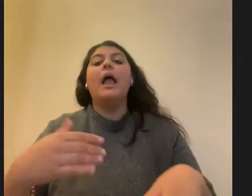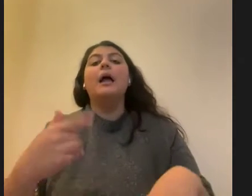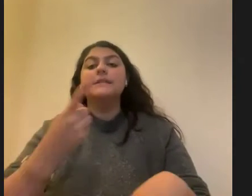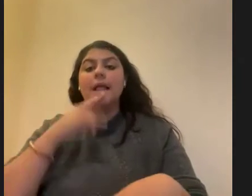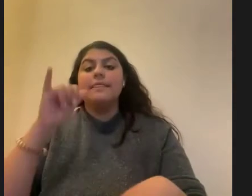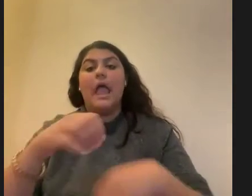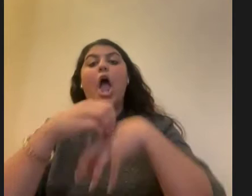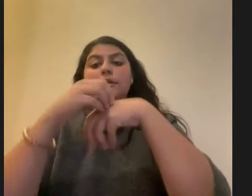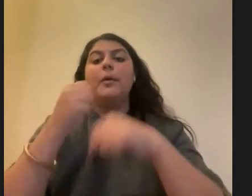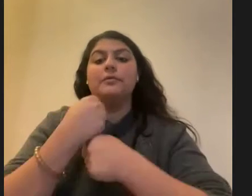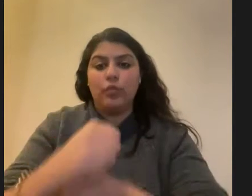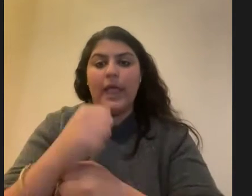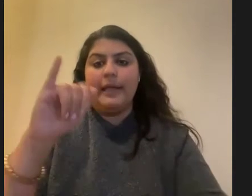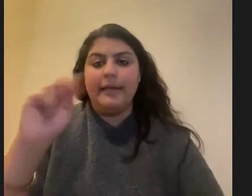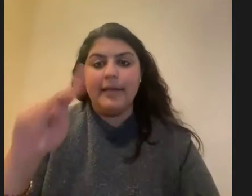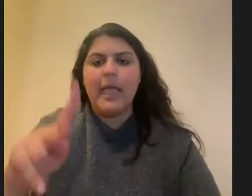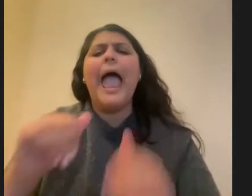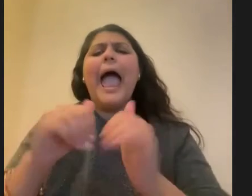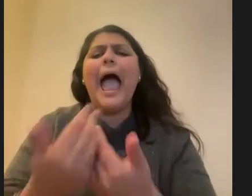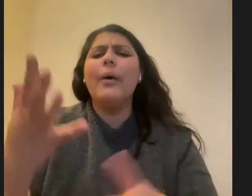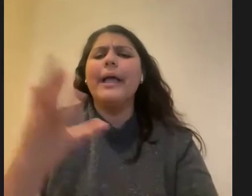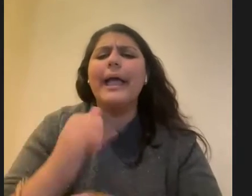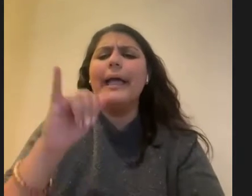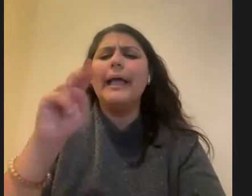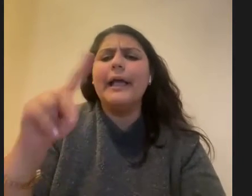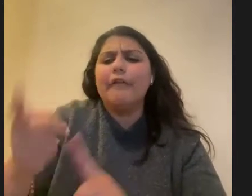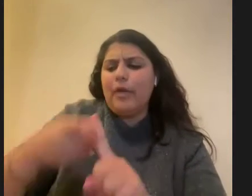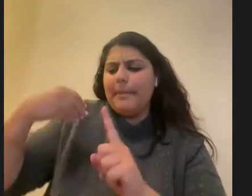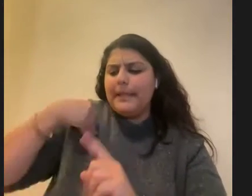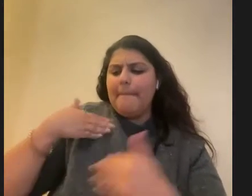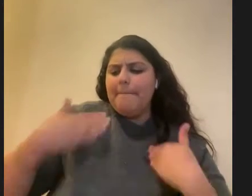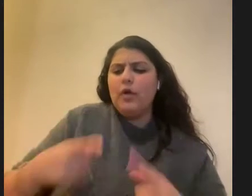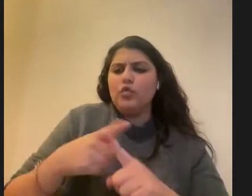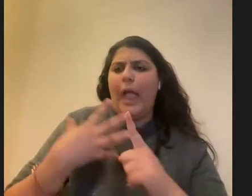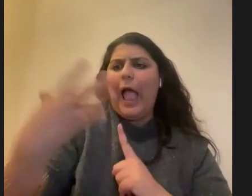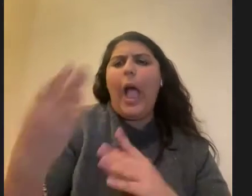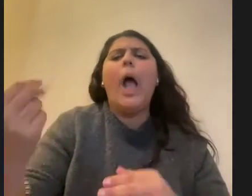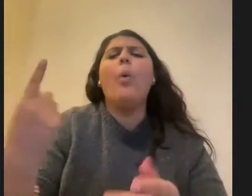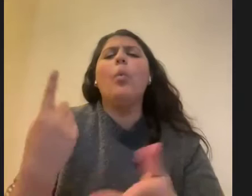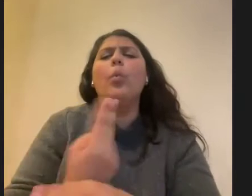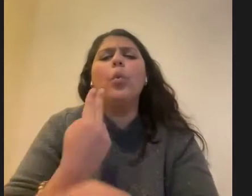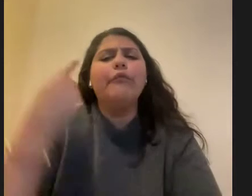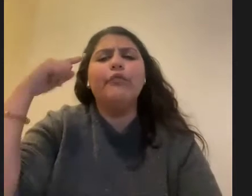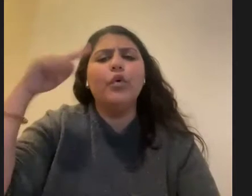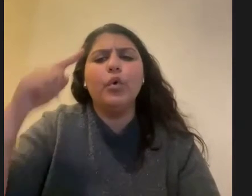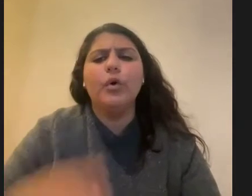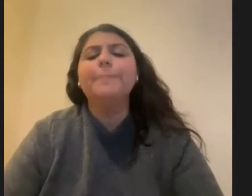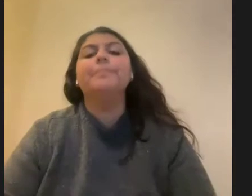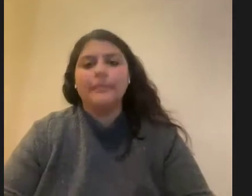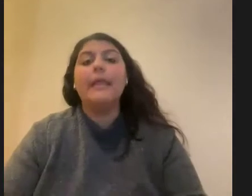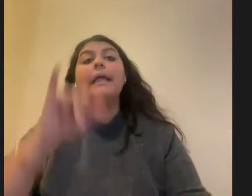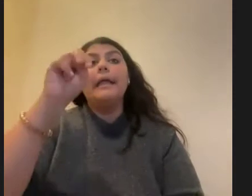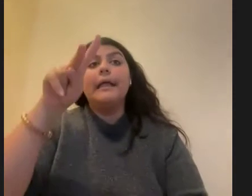ink. How do they get the ink from in their bodies to outside of their bodies, and what do they use that ink for? Yeah, so the ink is going to be